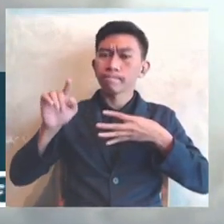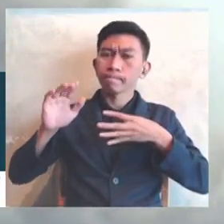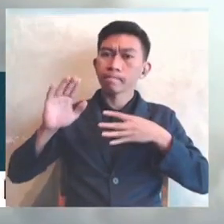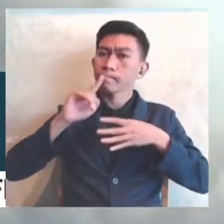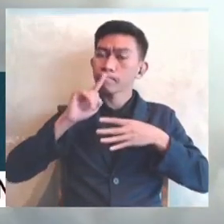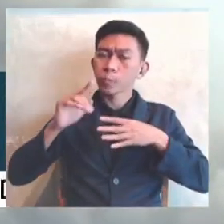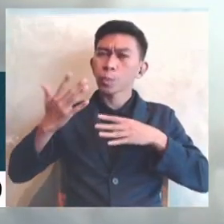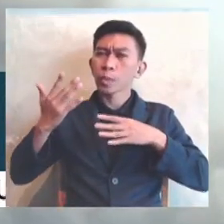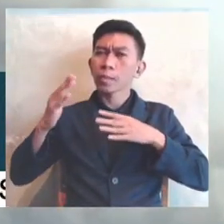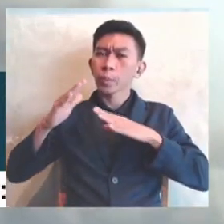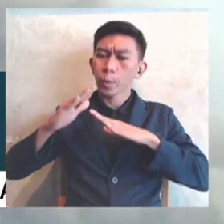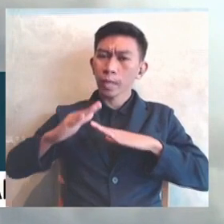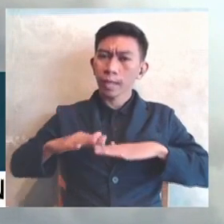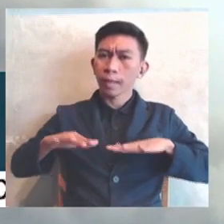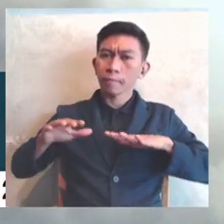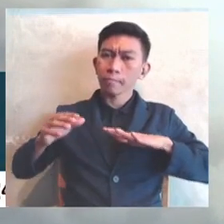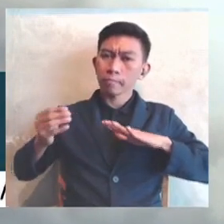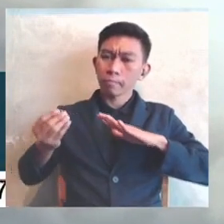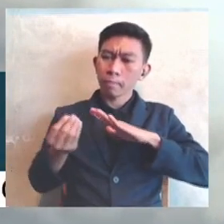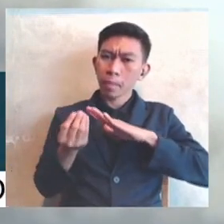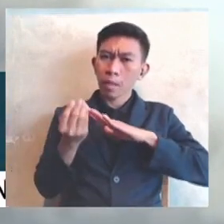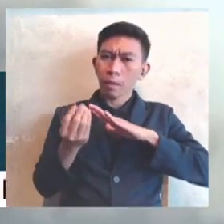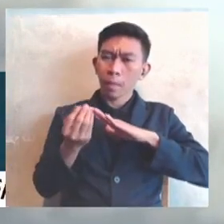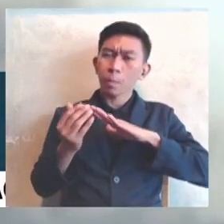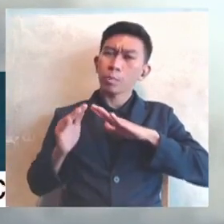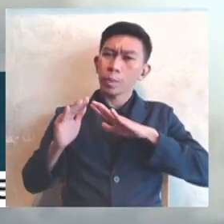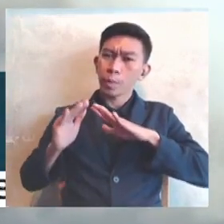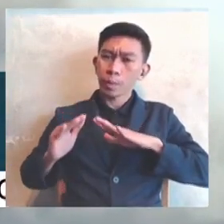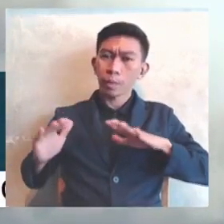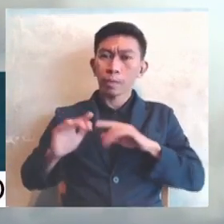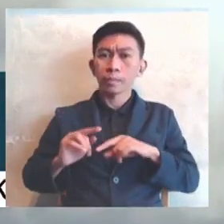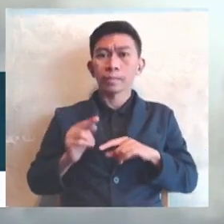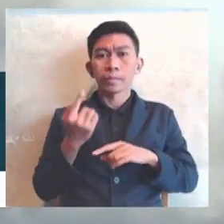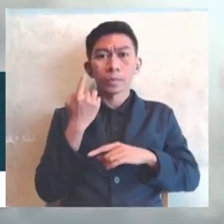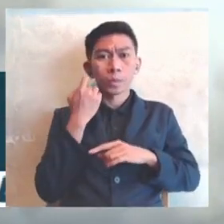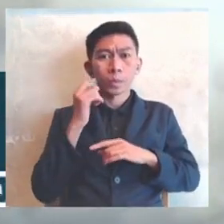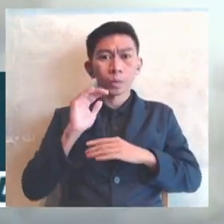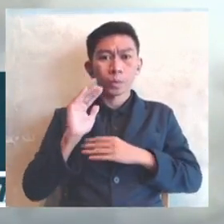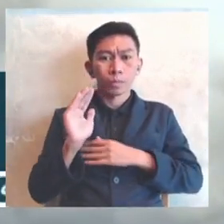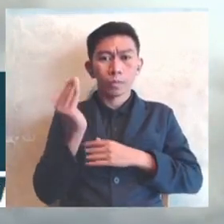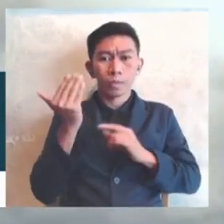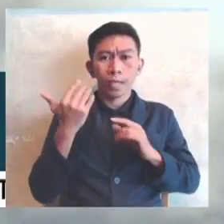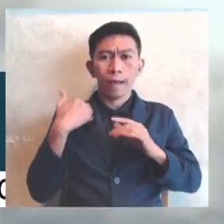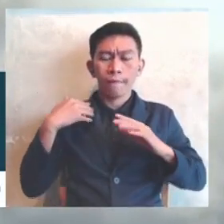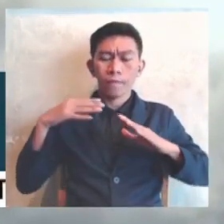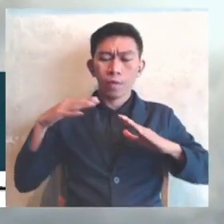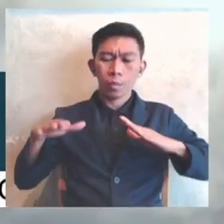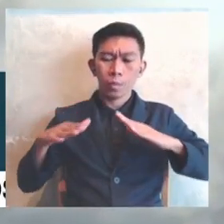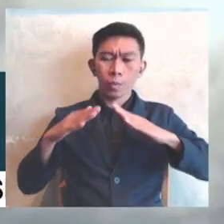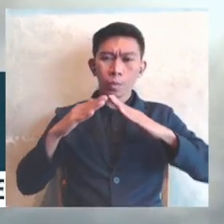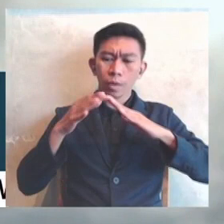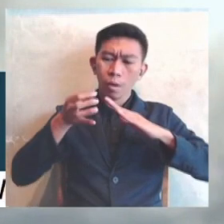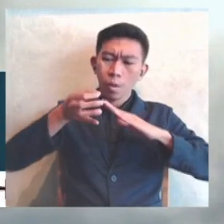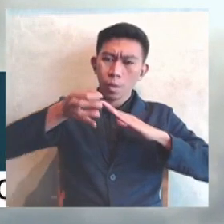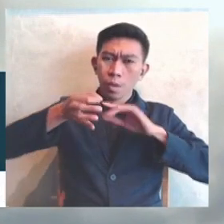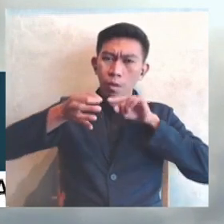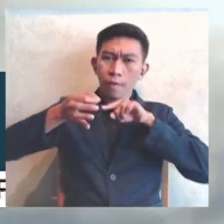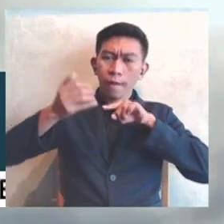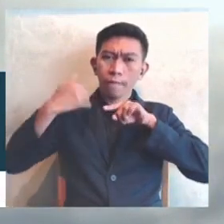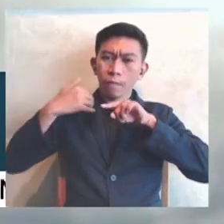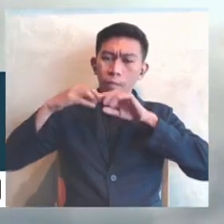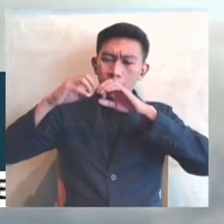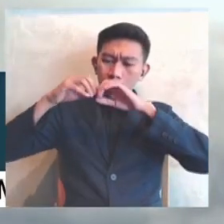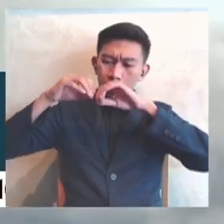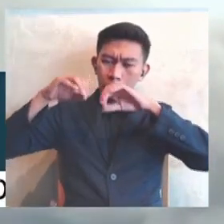stage. The latest activity around 7 o'clock this morning was a dome collapse with fragments of hot rock lava falling towards